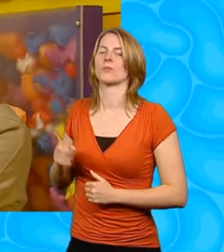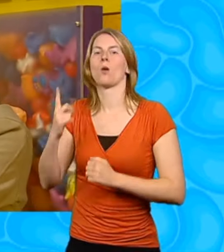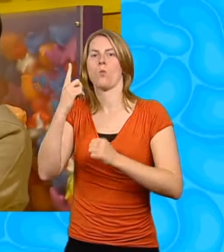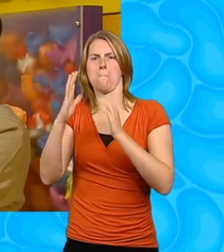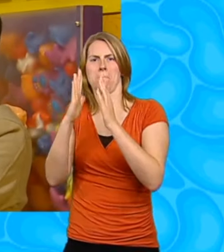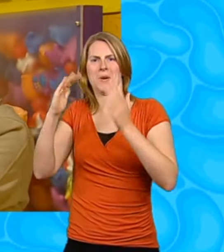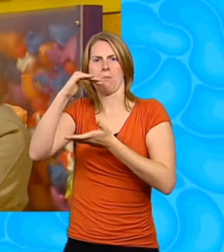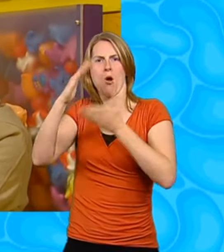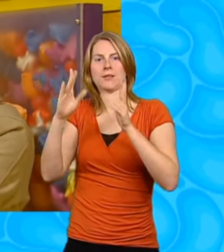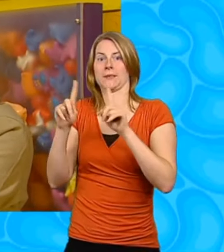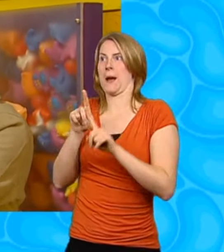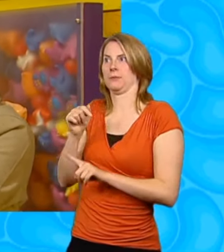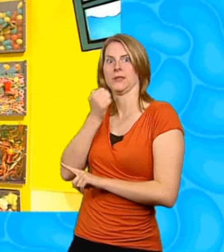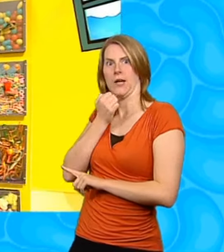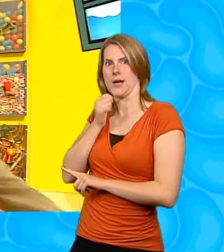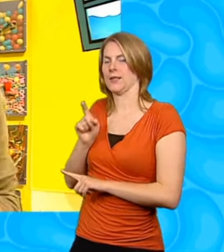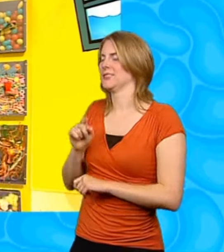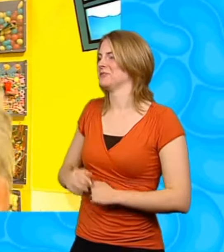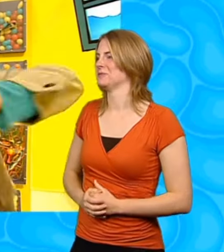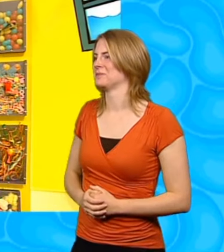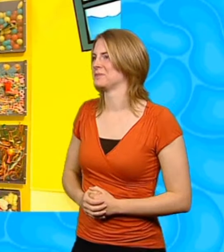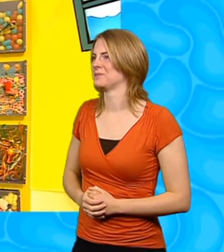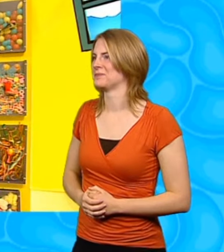One big box about this size.